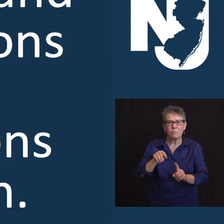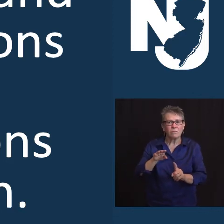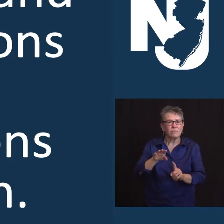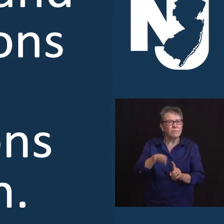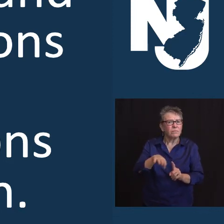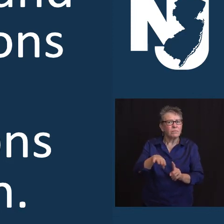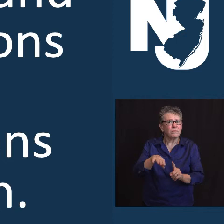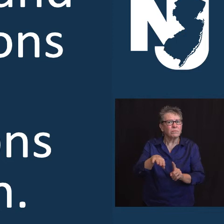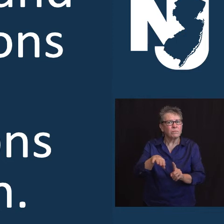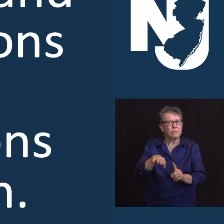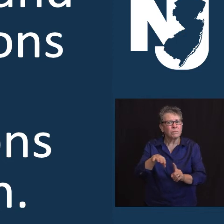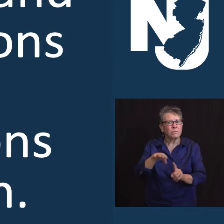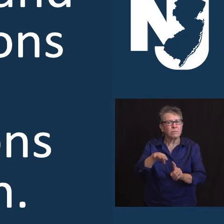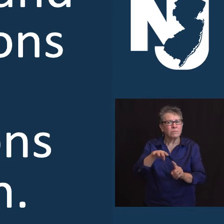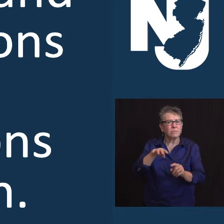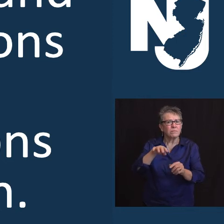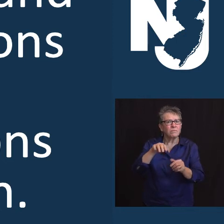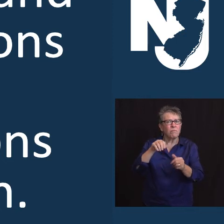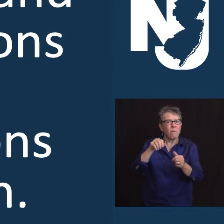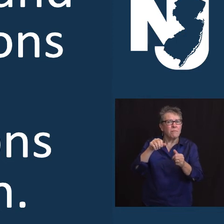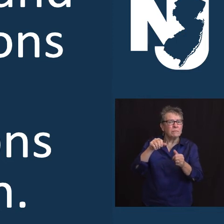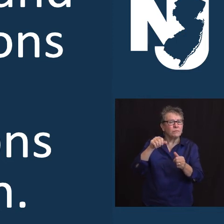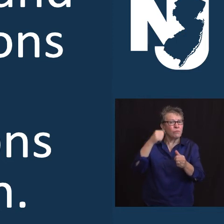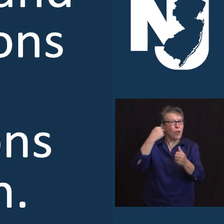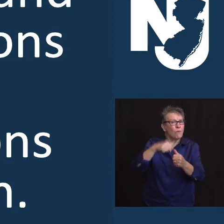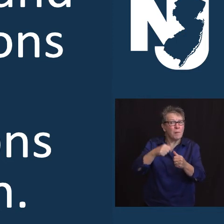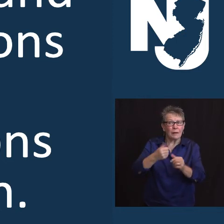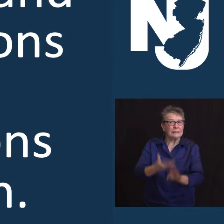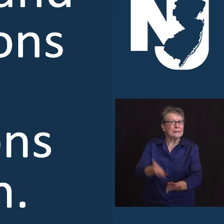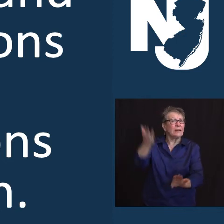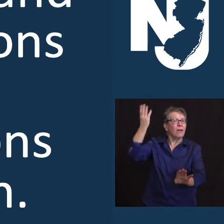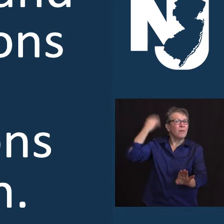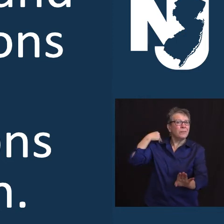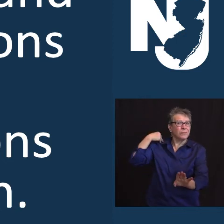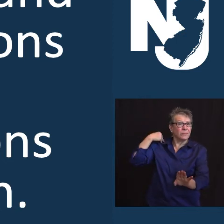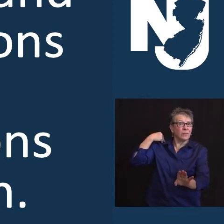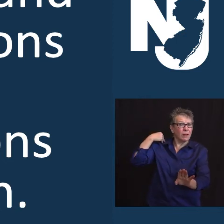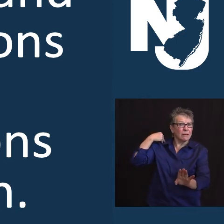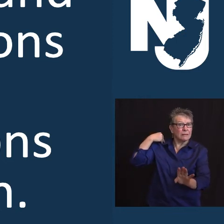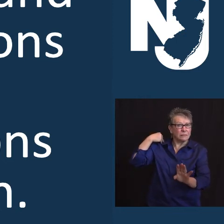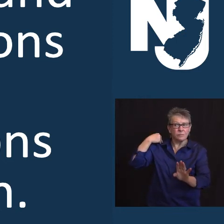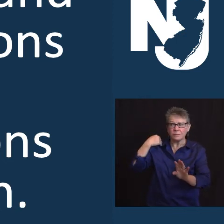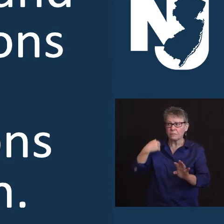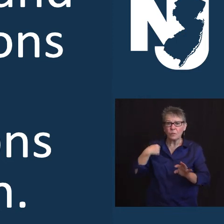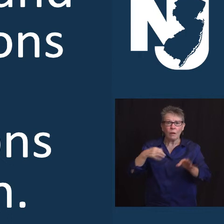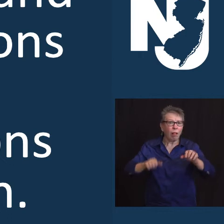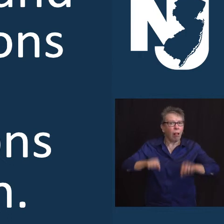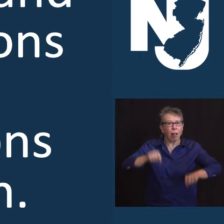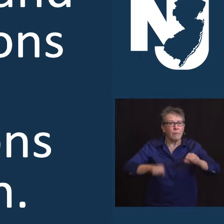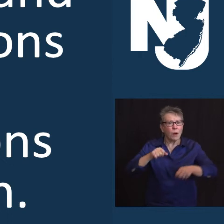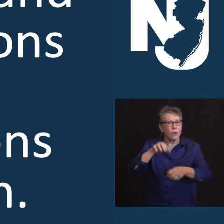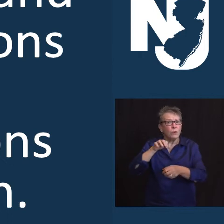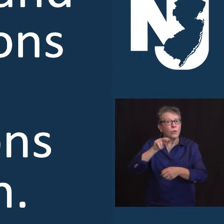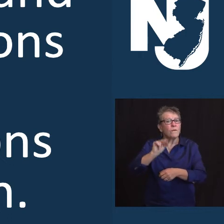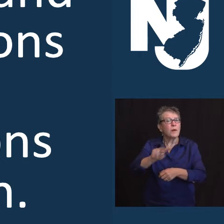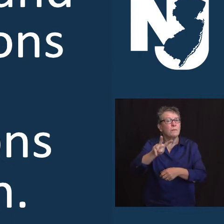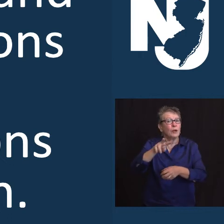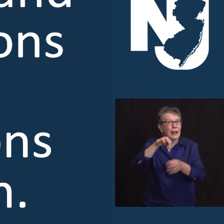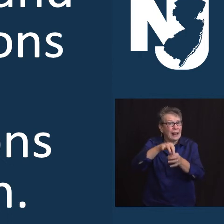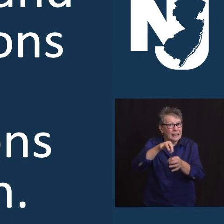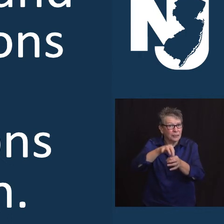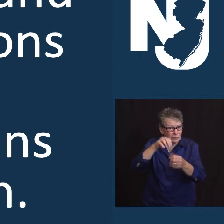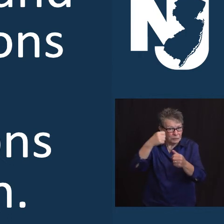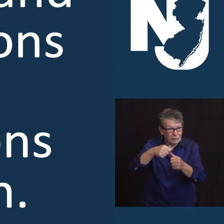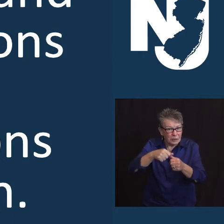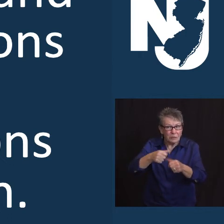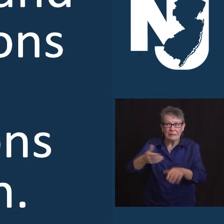of COVID cases in the fall, which unfortunately came to pass. While we are not making a decision on the June